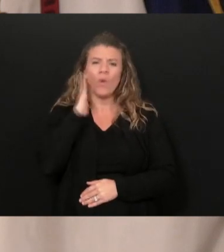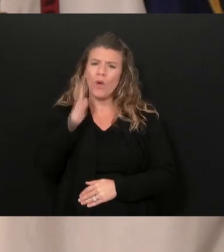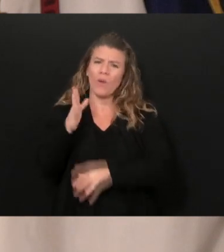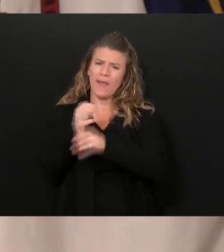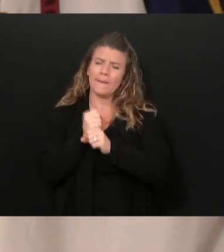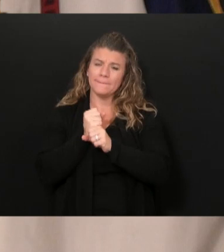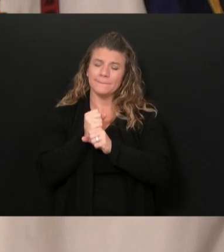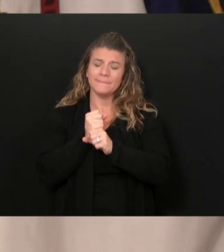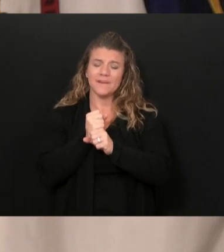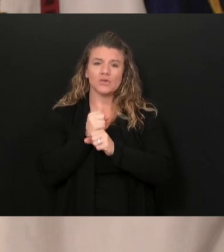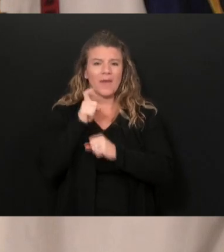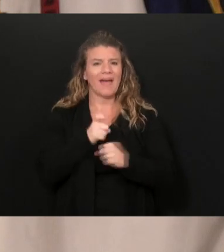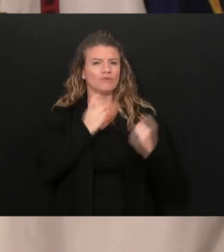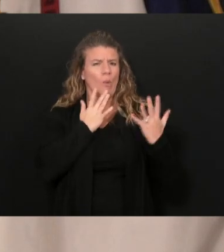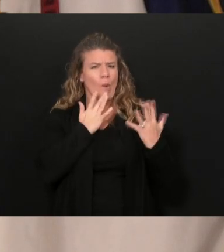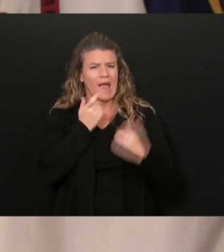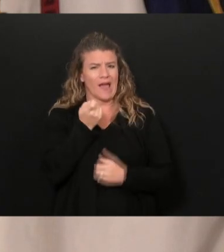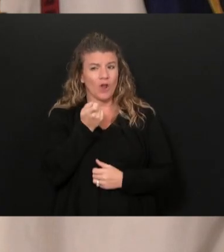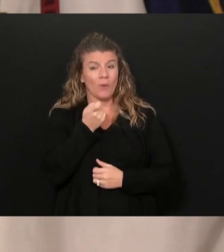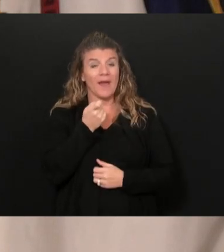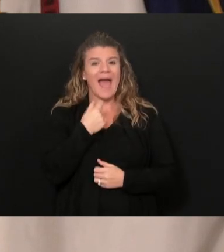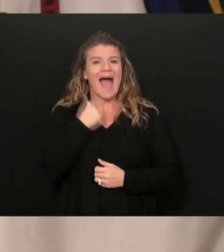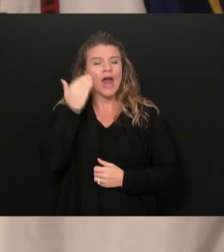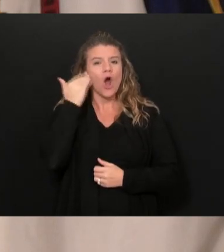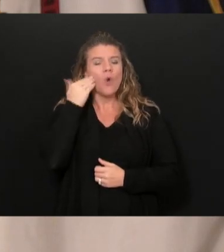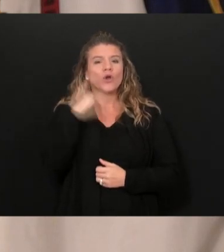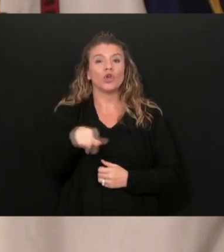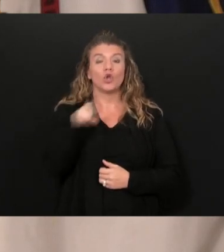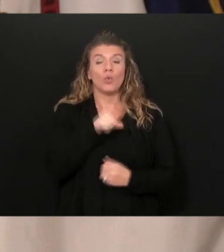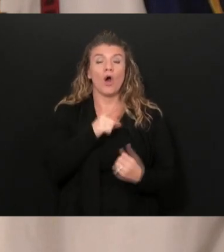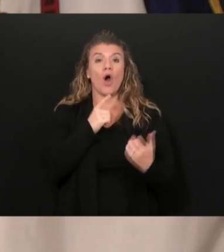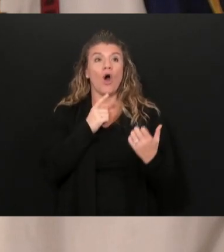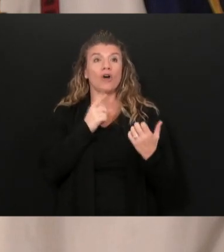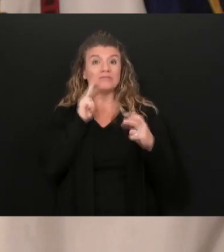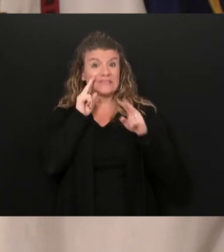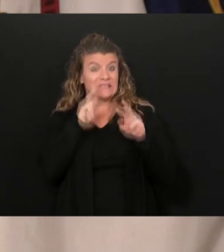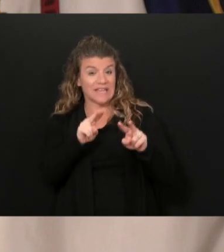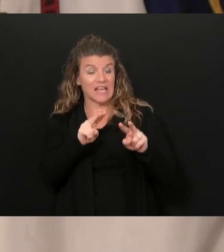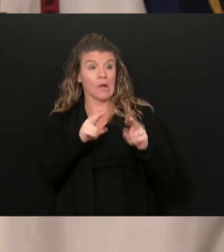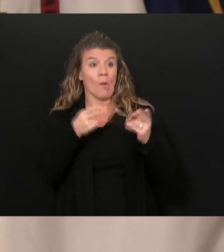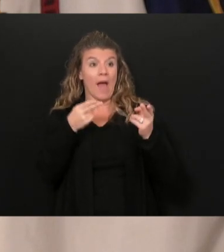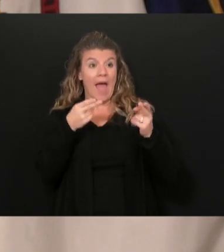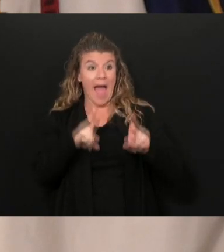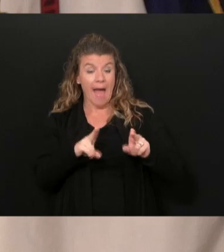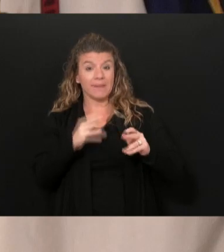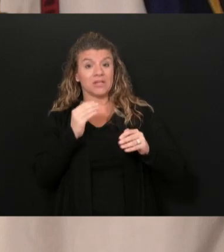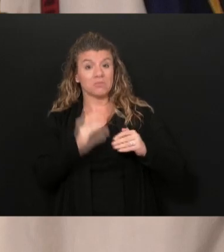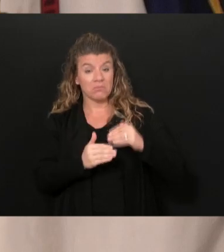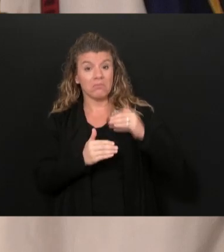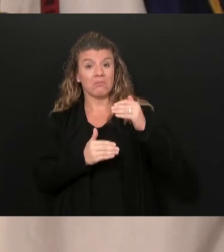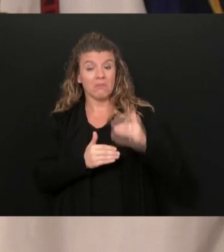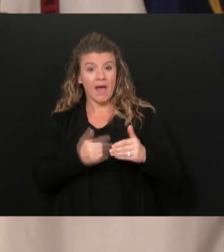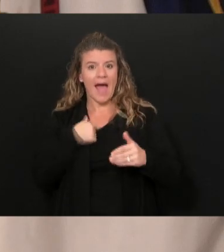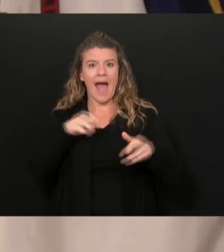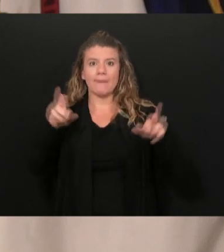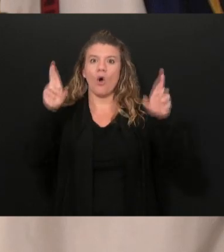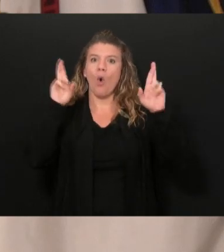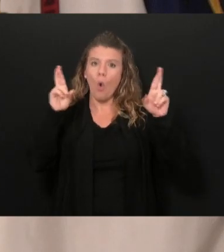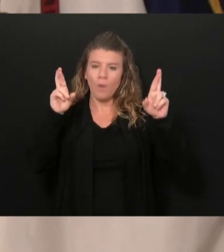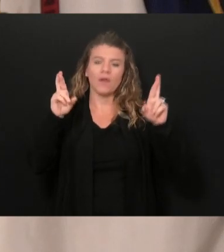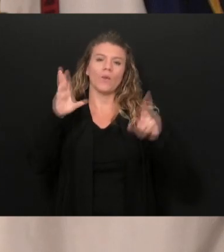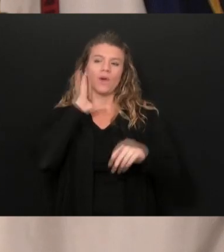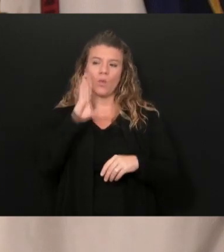think once we see everything as it unfolds, I hope and pray that we'll be able